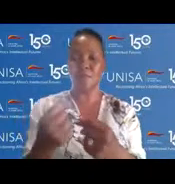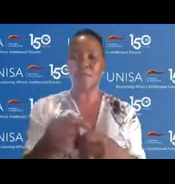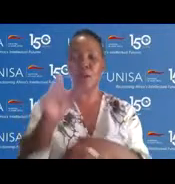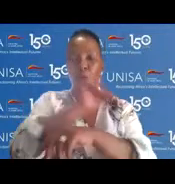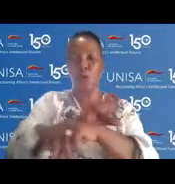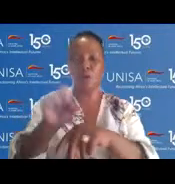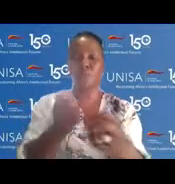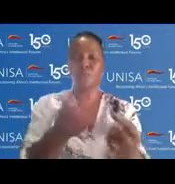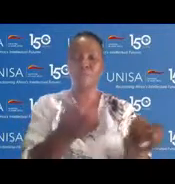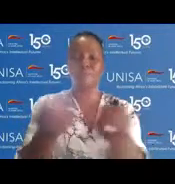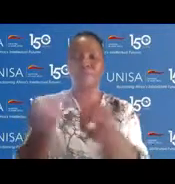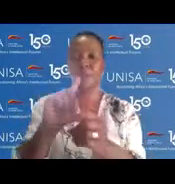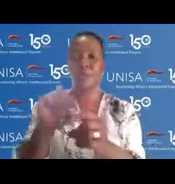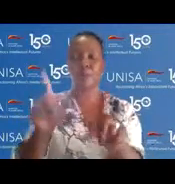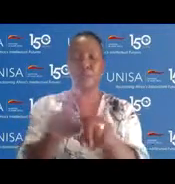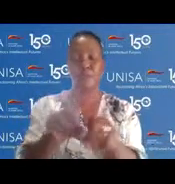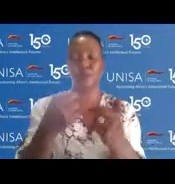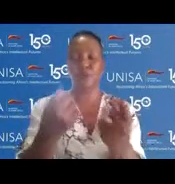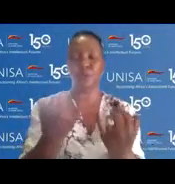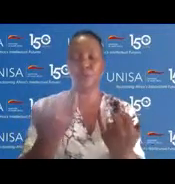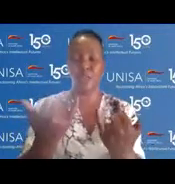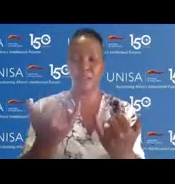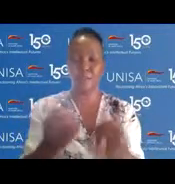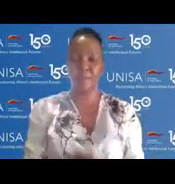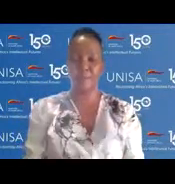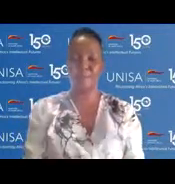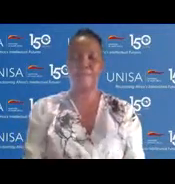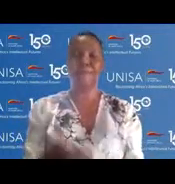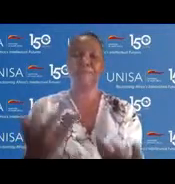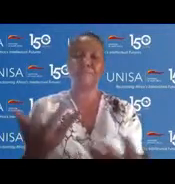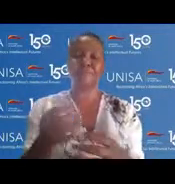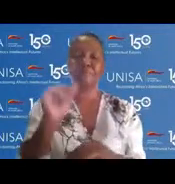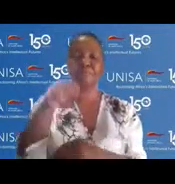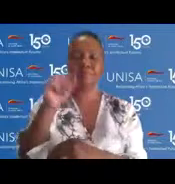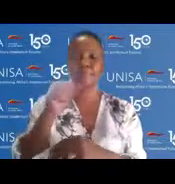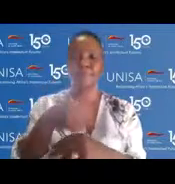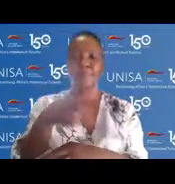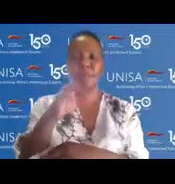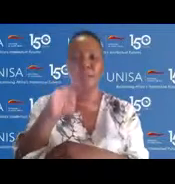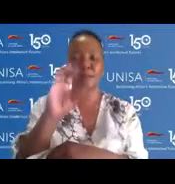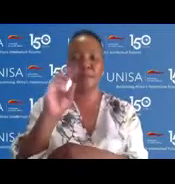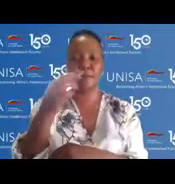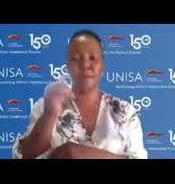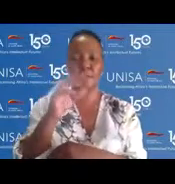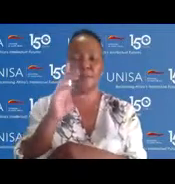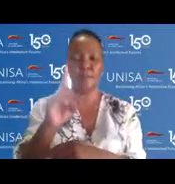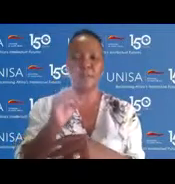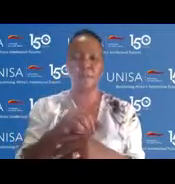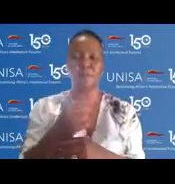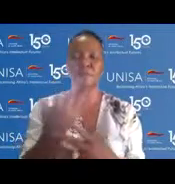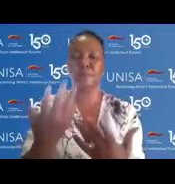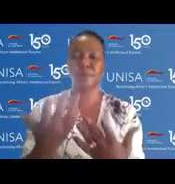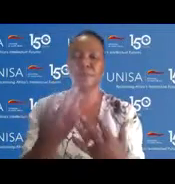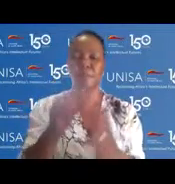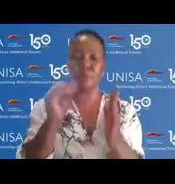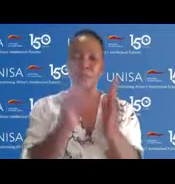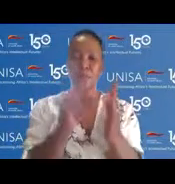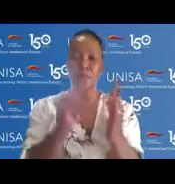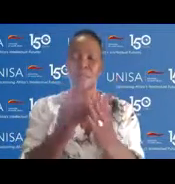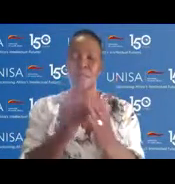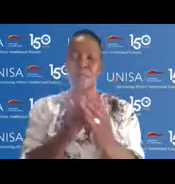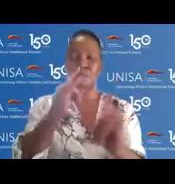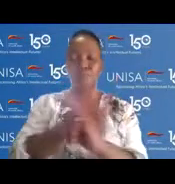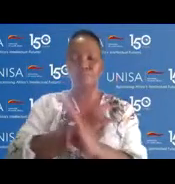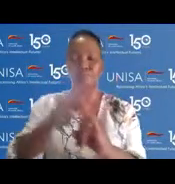today. So yes, so Richard, if you can make, I think you probably already have, if you post that in the chat, that'll be